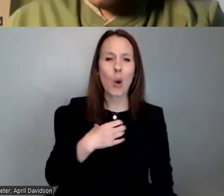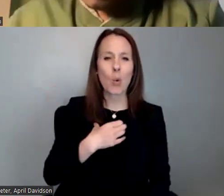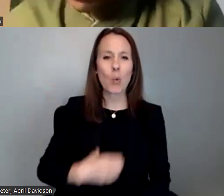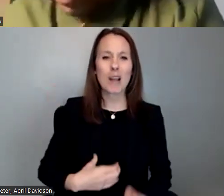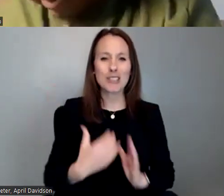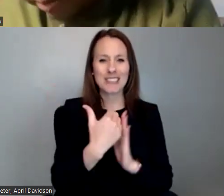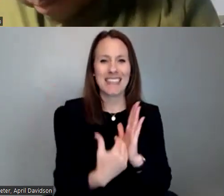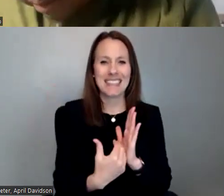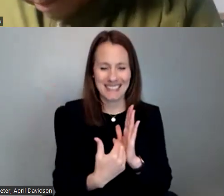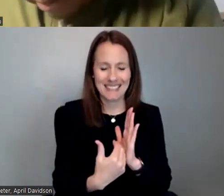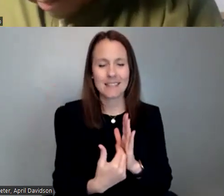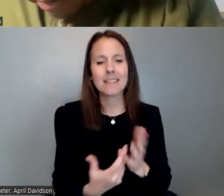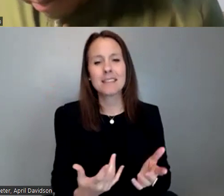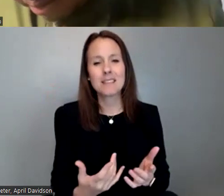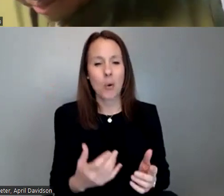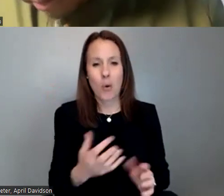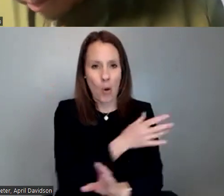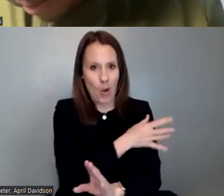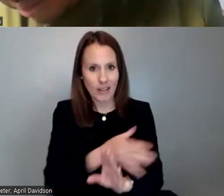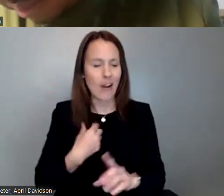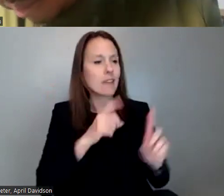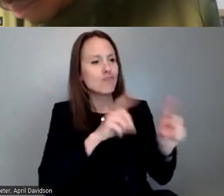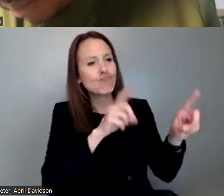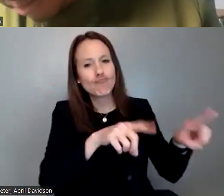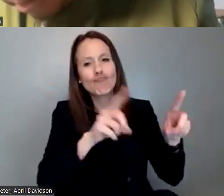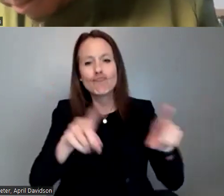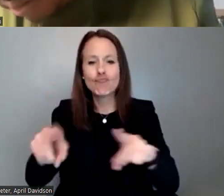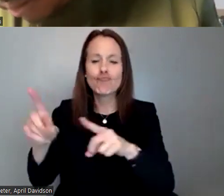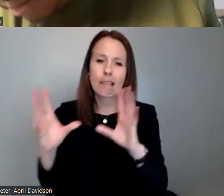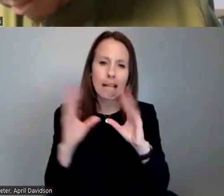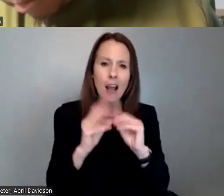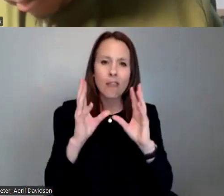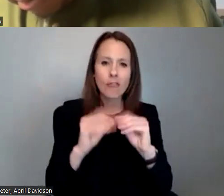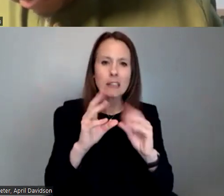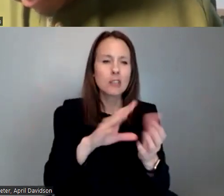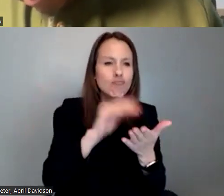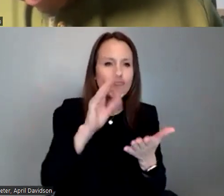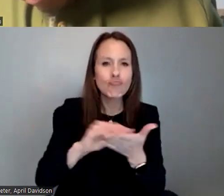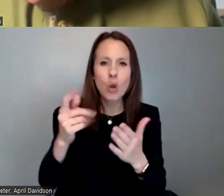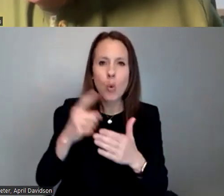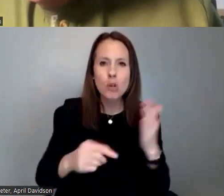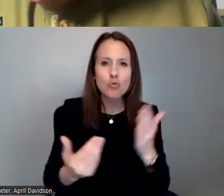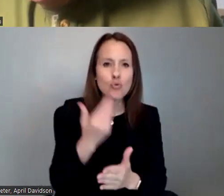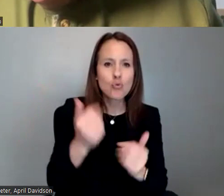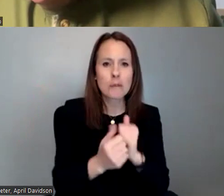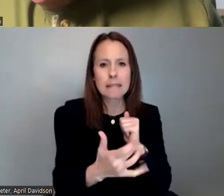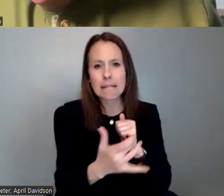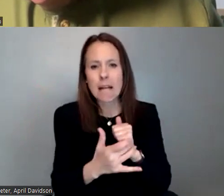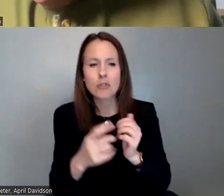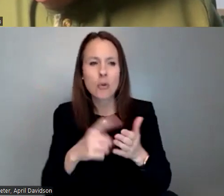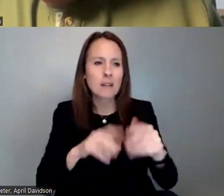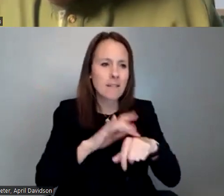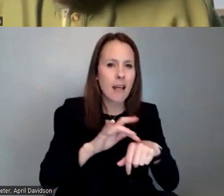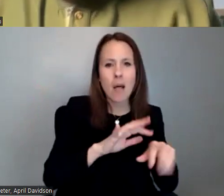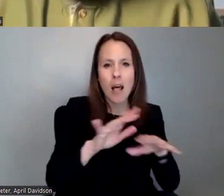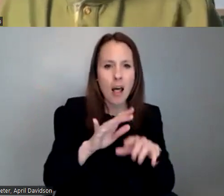I attend different technology conferences. So I stay abreast of what's happening in technology in our field. So I can go back to